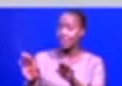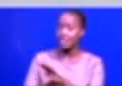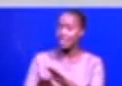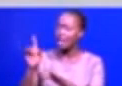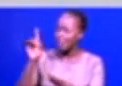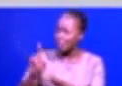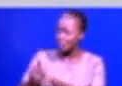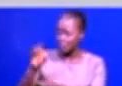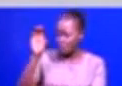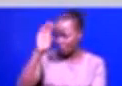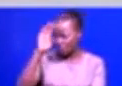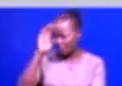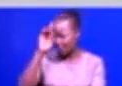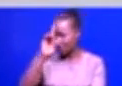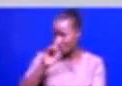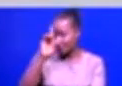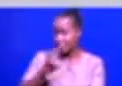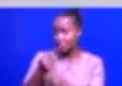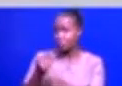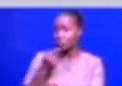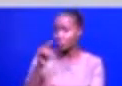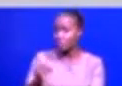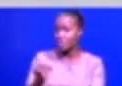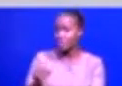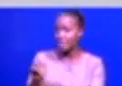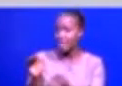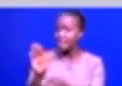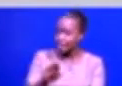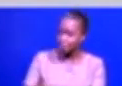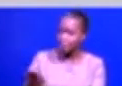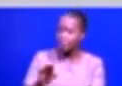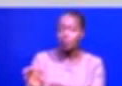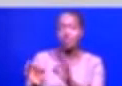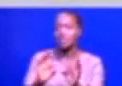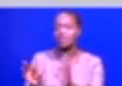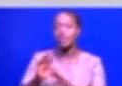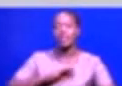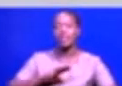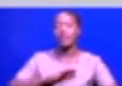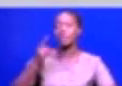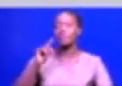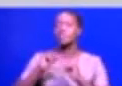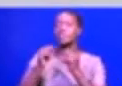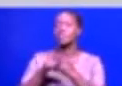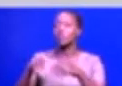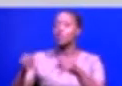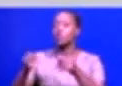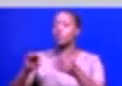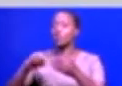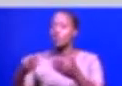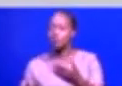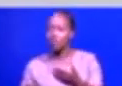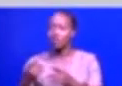into account to make sure that the platform is fair enough for the teams to qualify or not